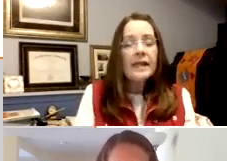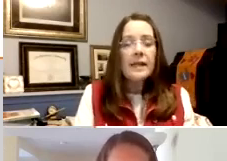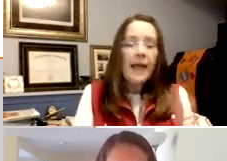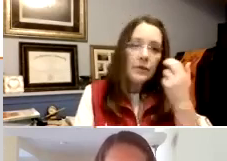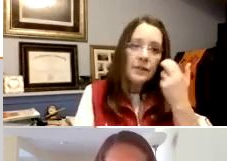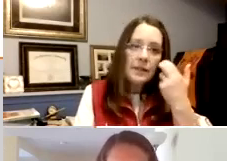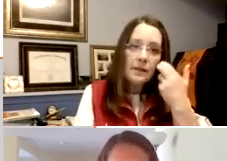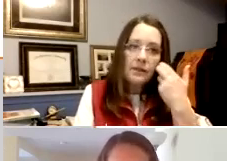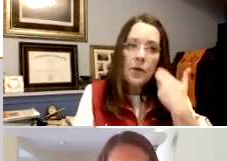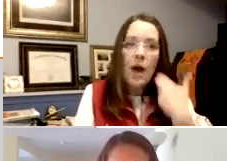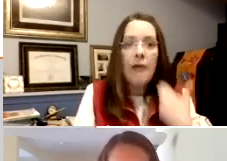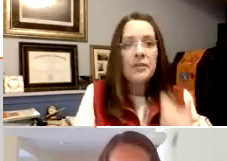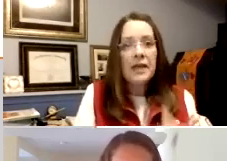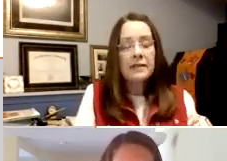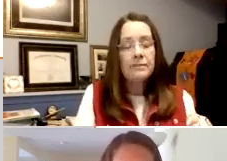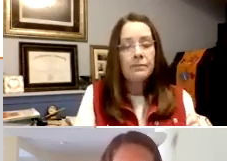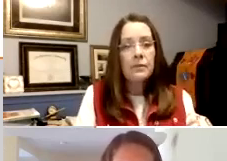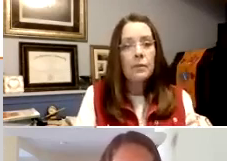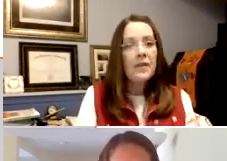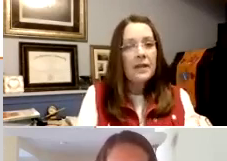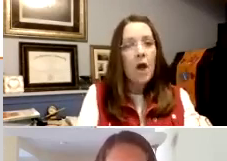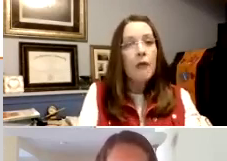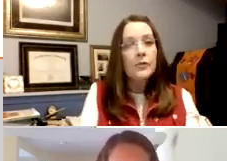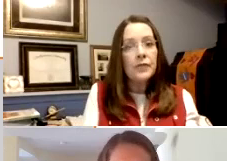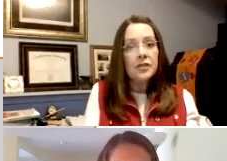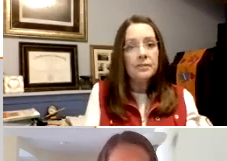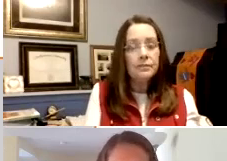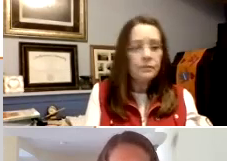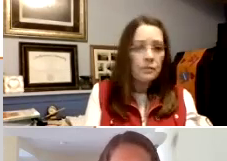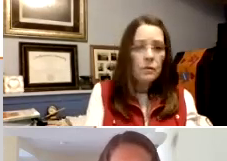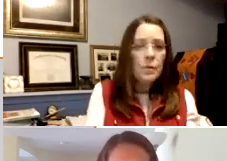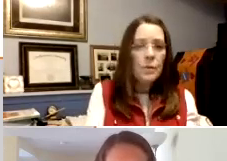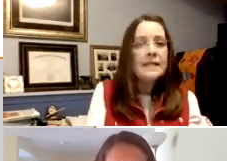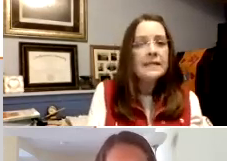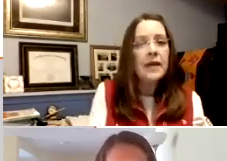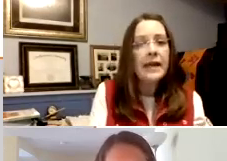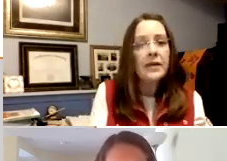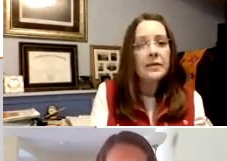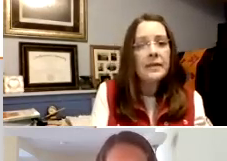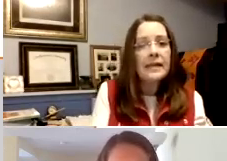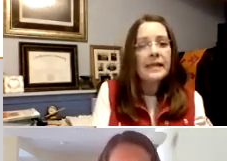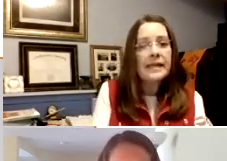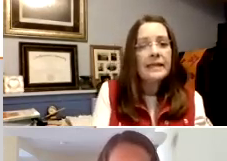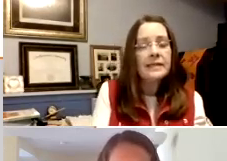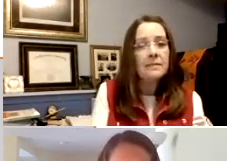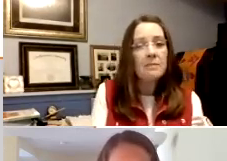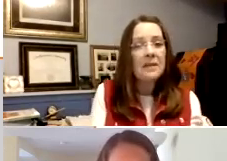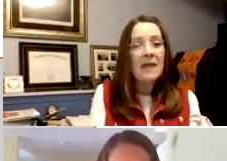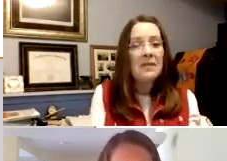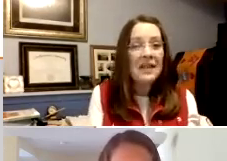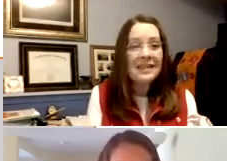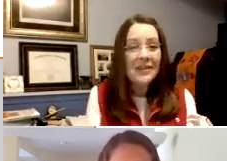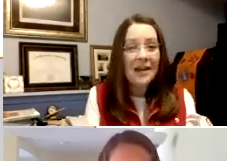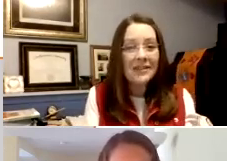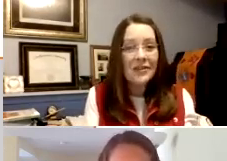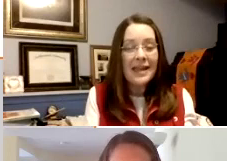only able to view objects in arm's reach. We see this little guy here in the beginning. He is playing with the